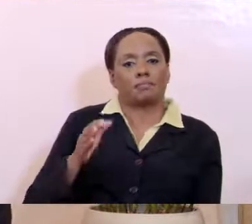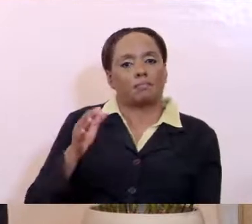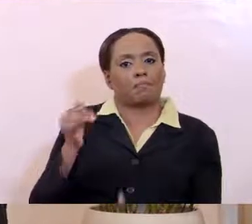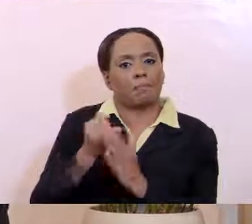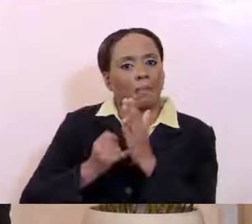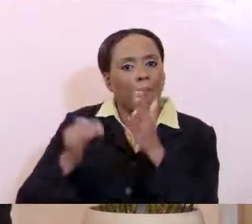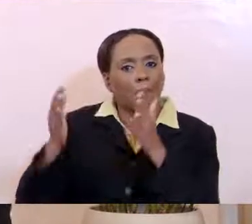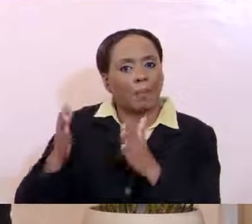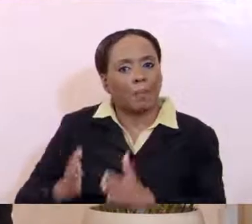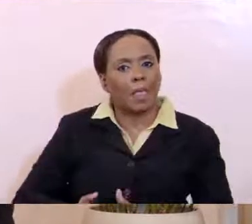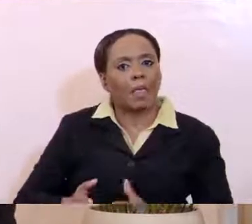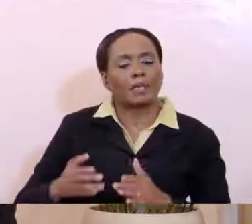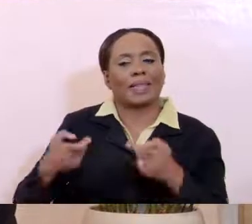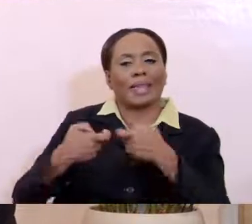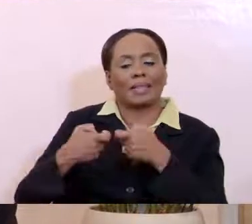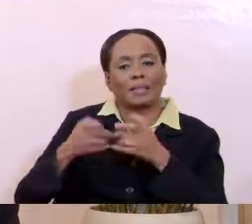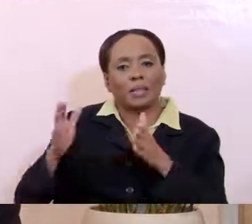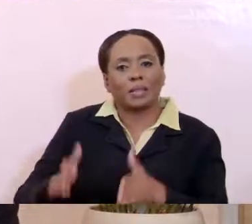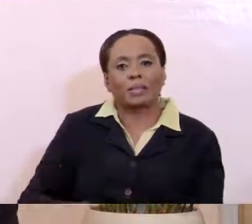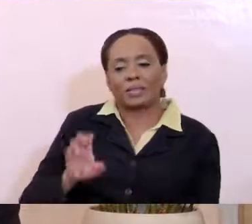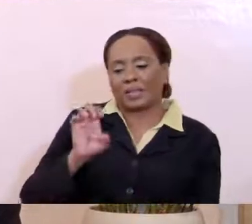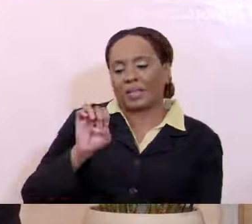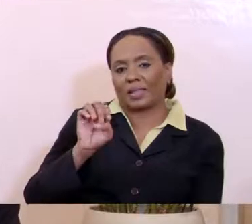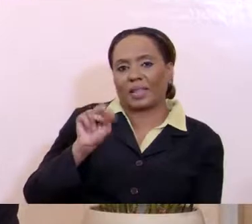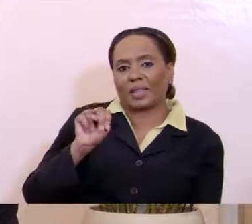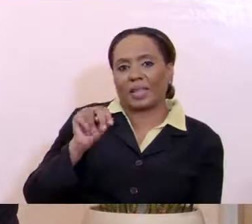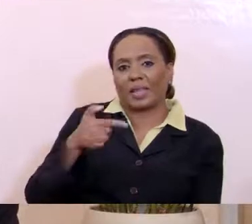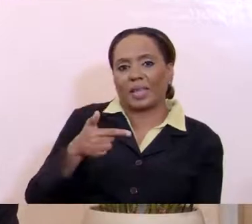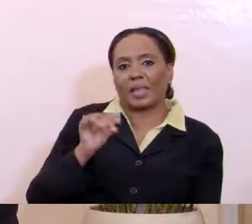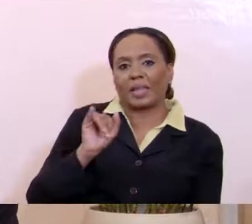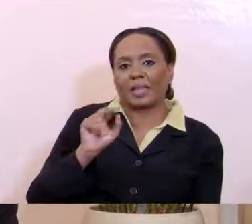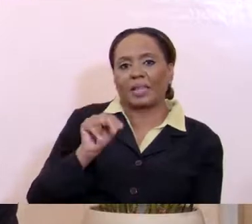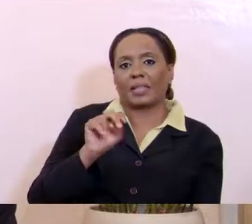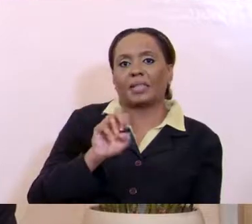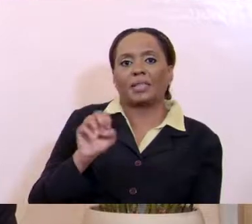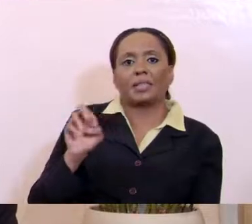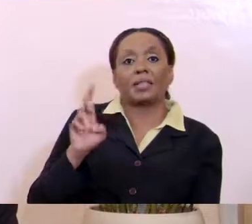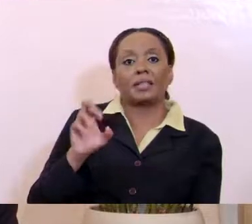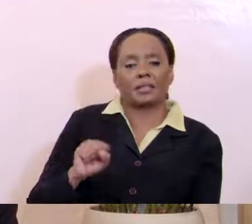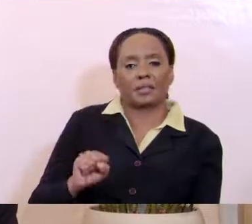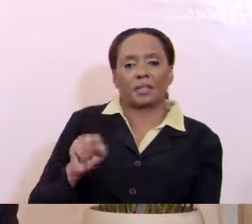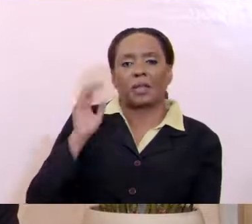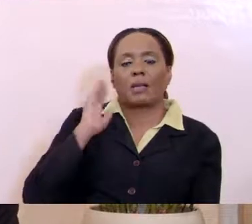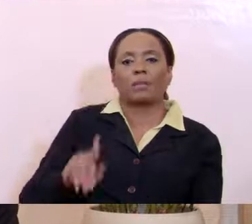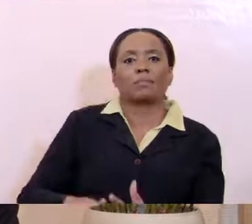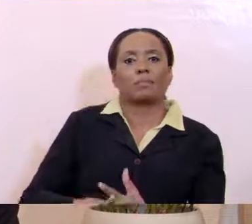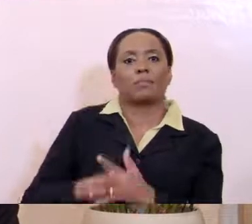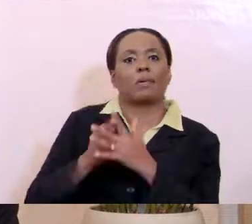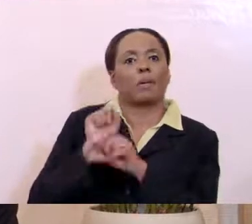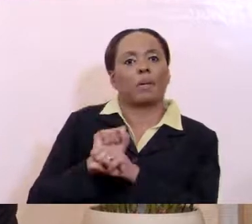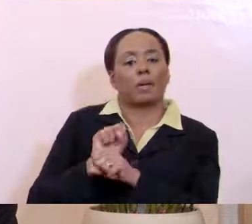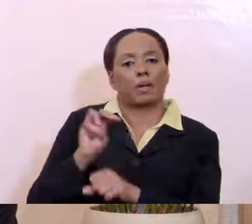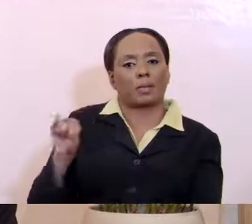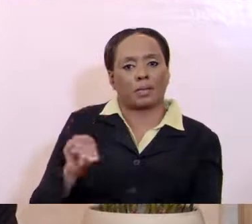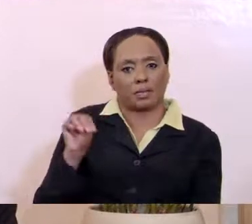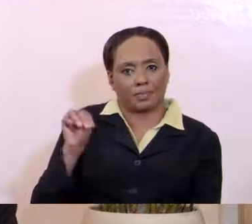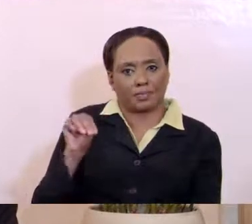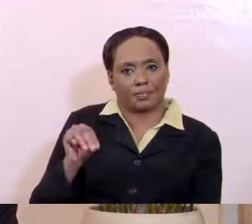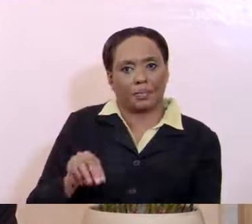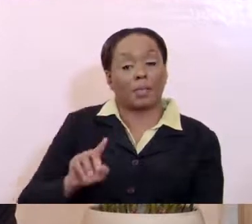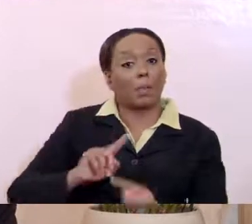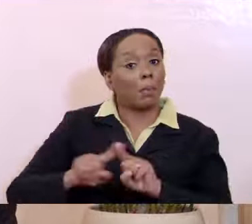go to support construction will be allowed to operate from Monday. I make it clear though,